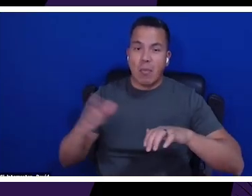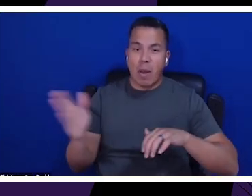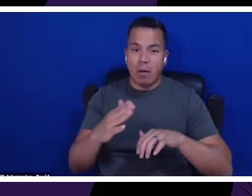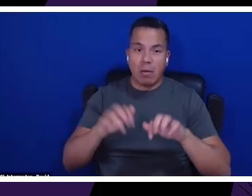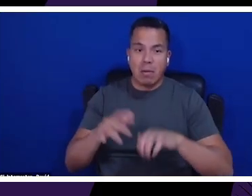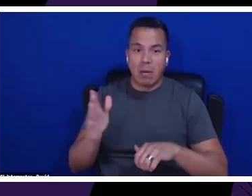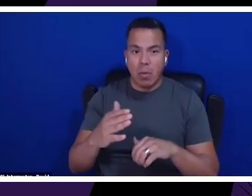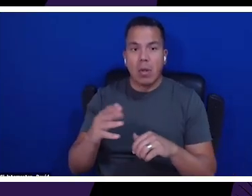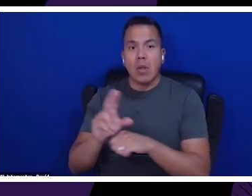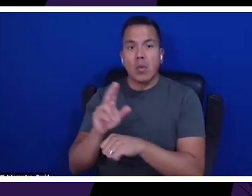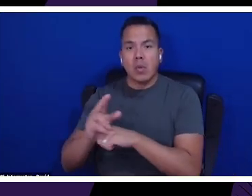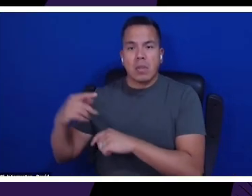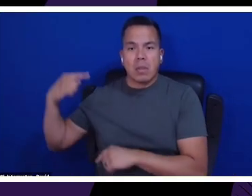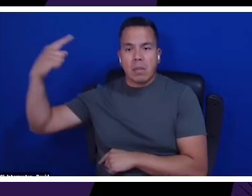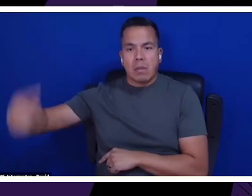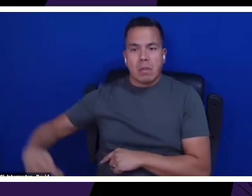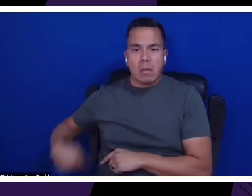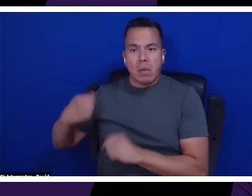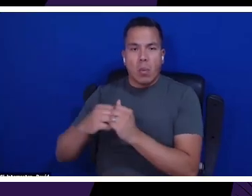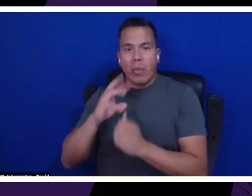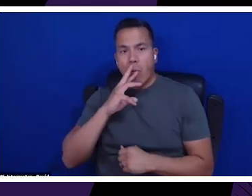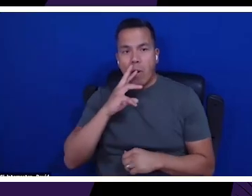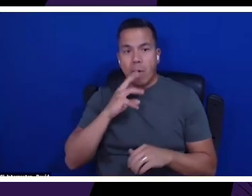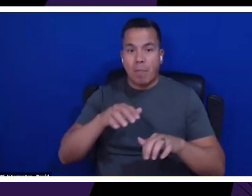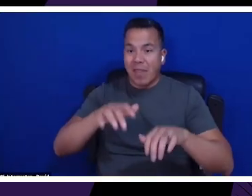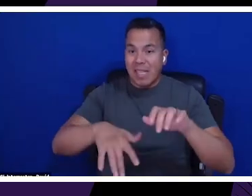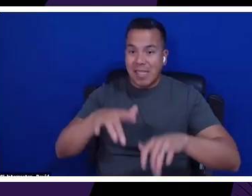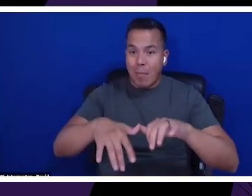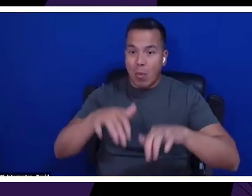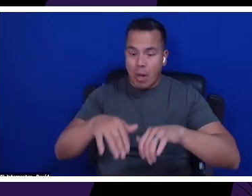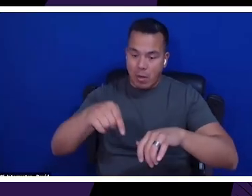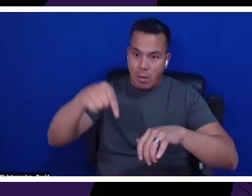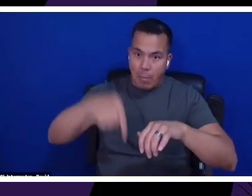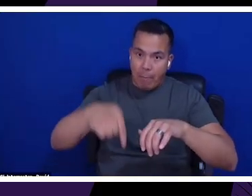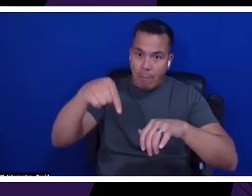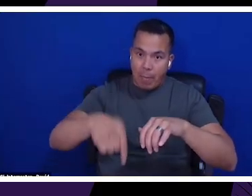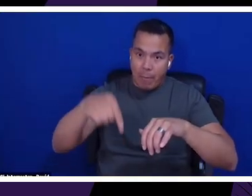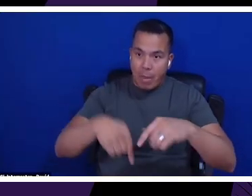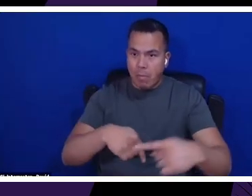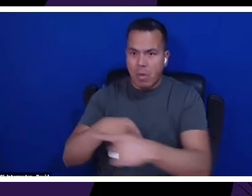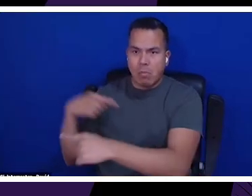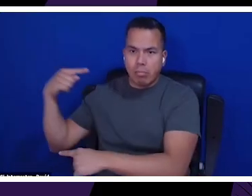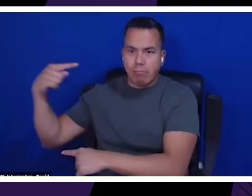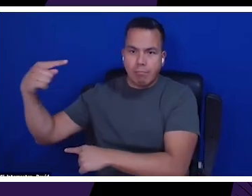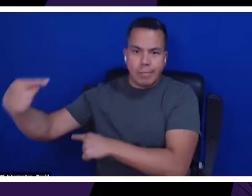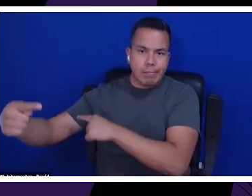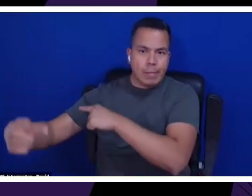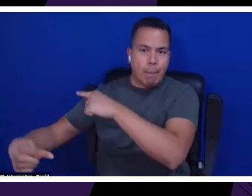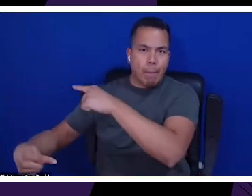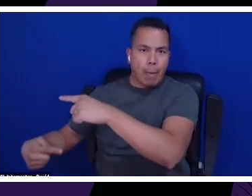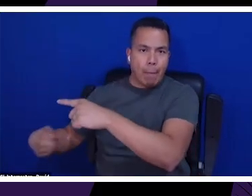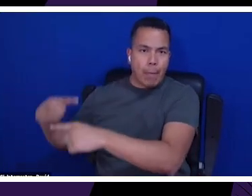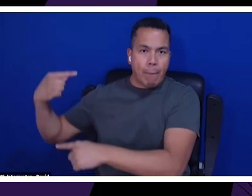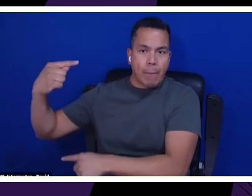water. The typewriter powers the wheel through the energy generated by typing, and this is a working prototype still in